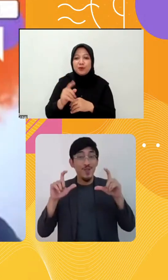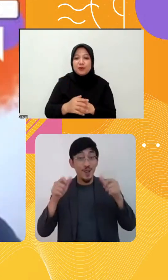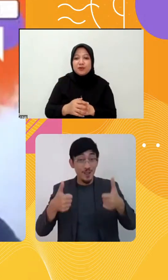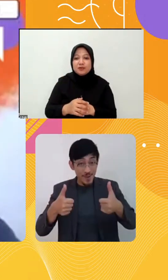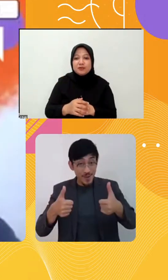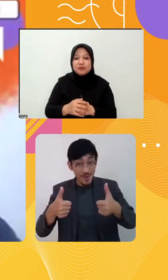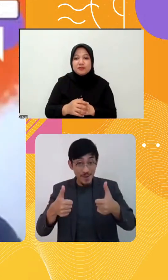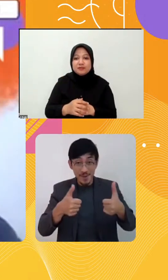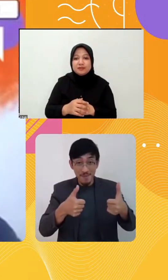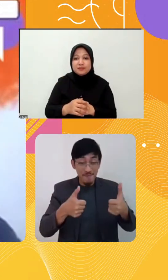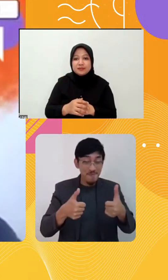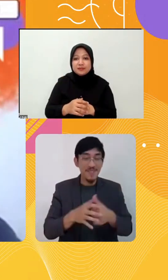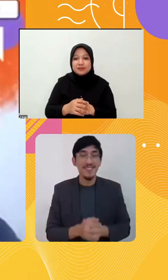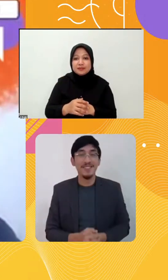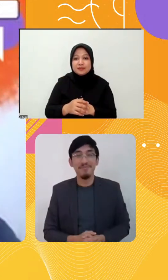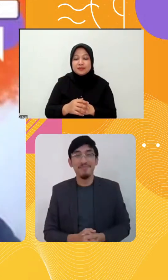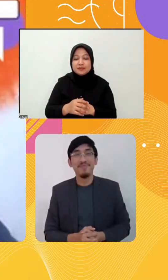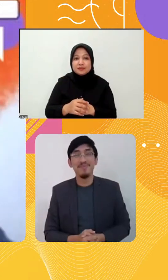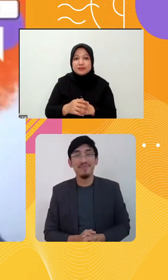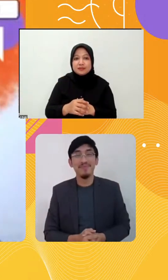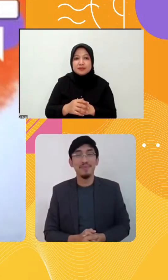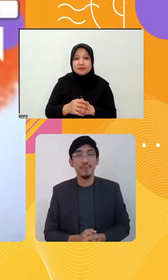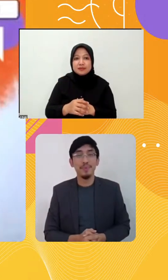Can we?